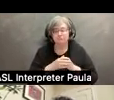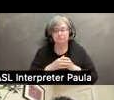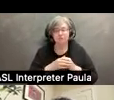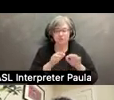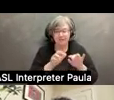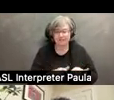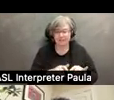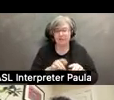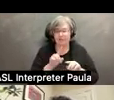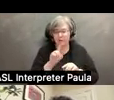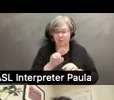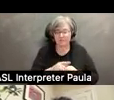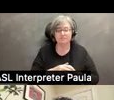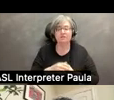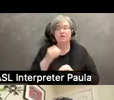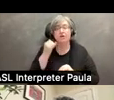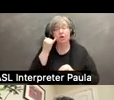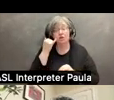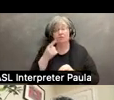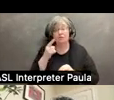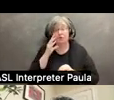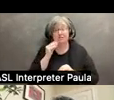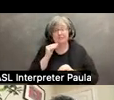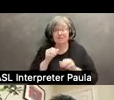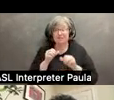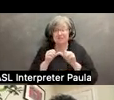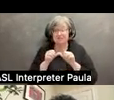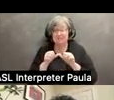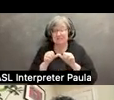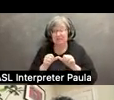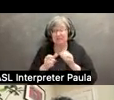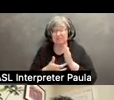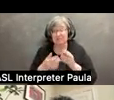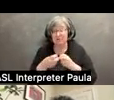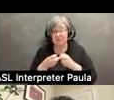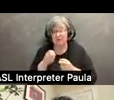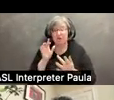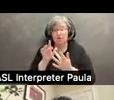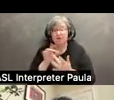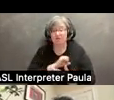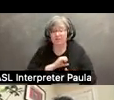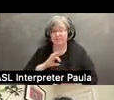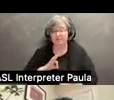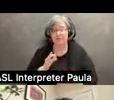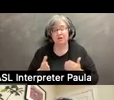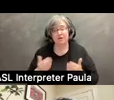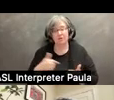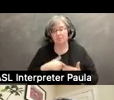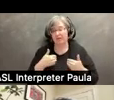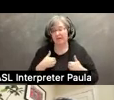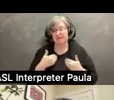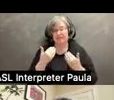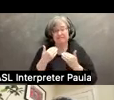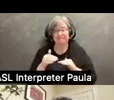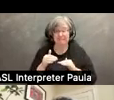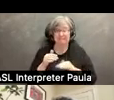to our staff if you are experiencing ongoing technical challenges, but note we may have limited capacity to